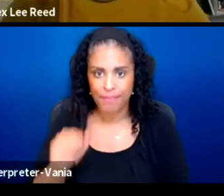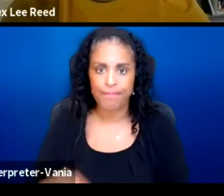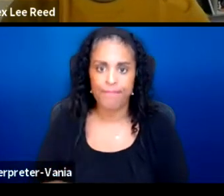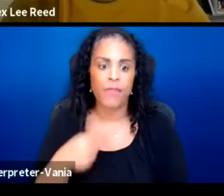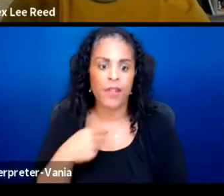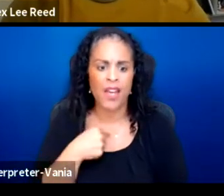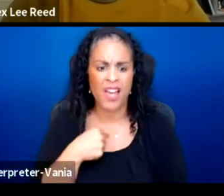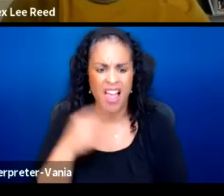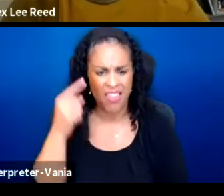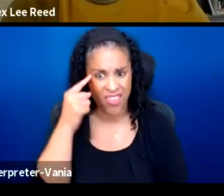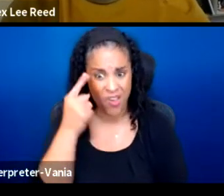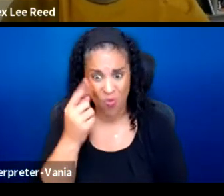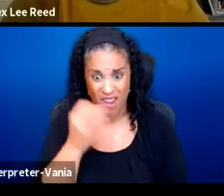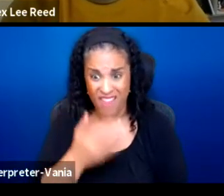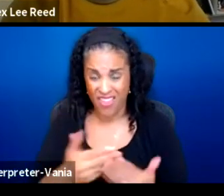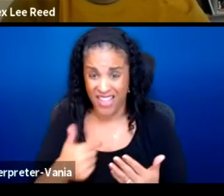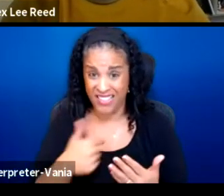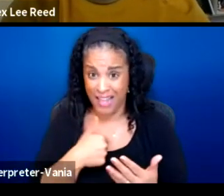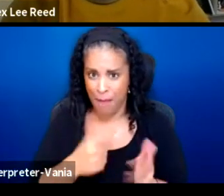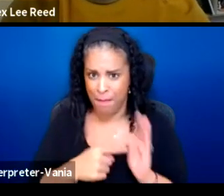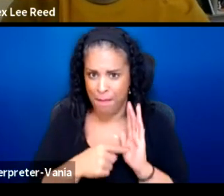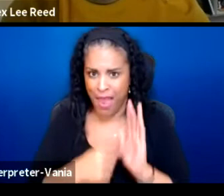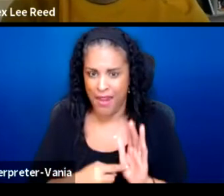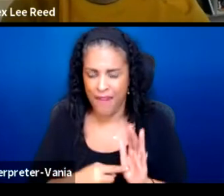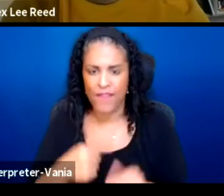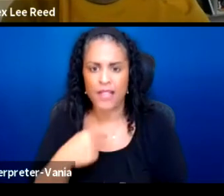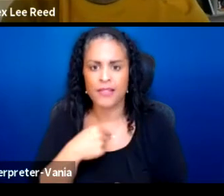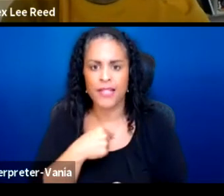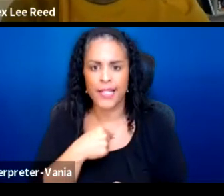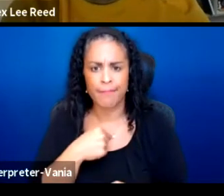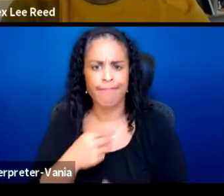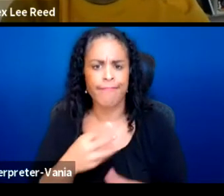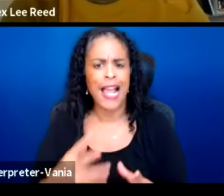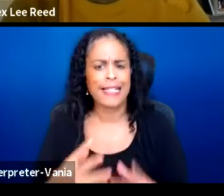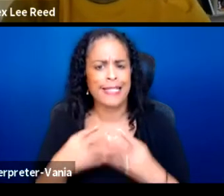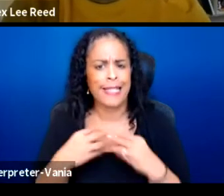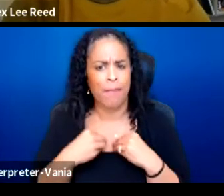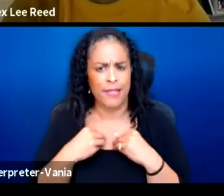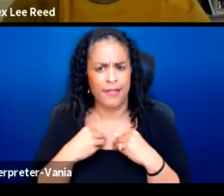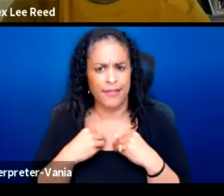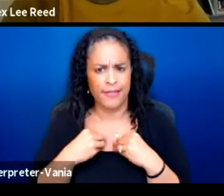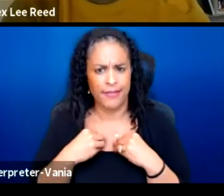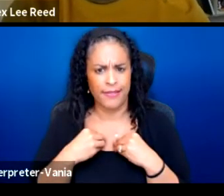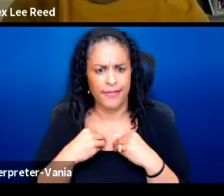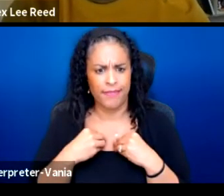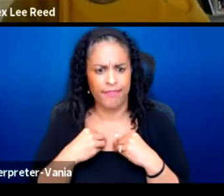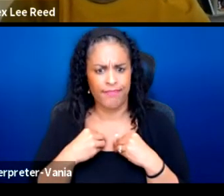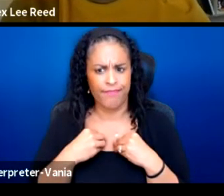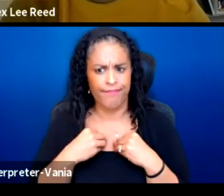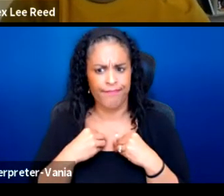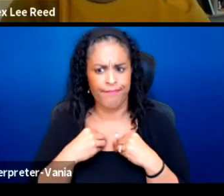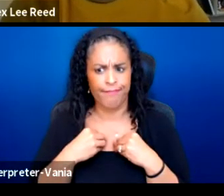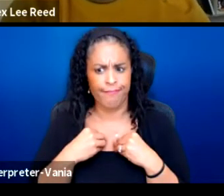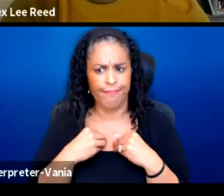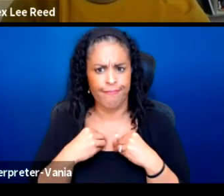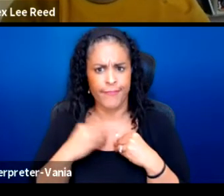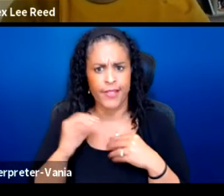I think one of the things I'm manifesting is acceptance of